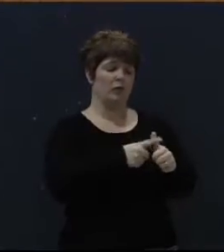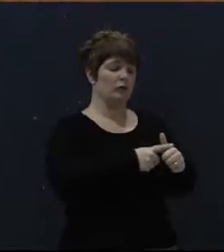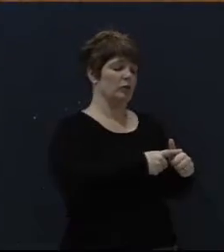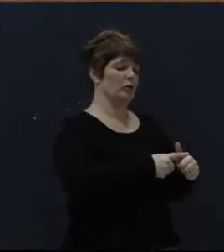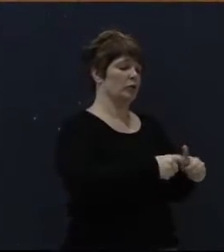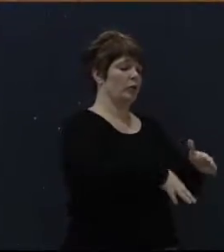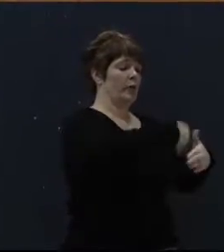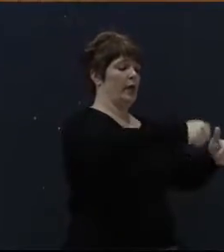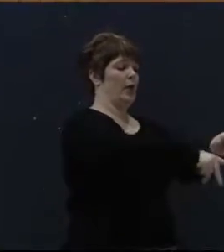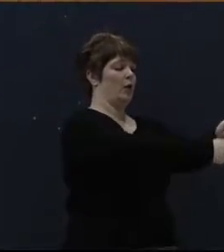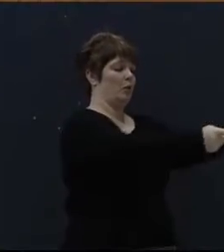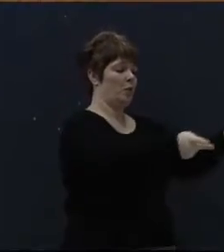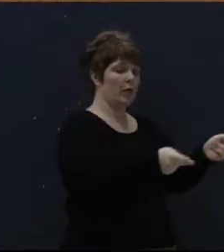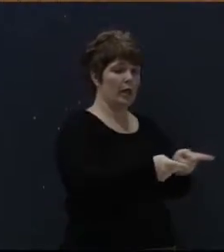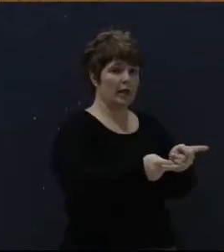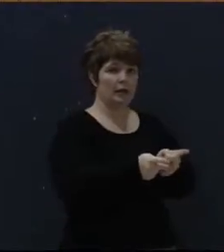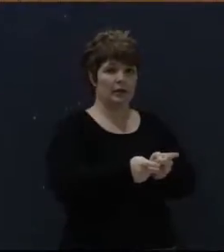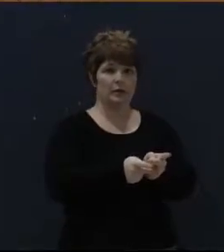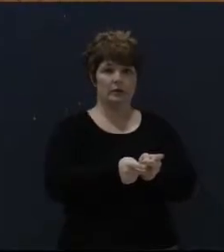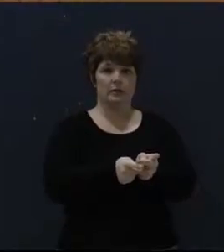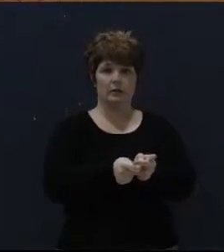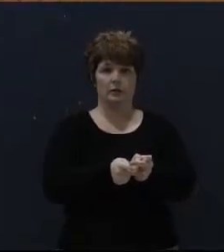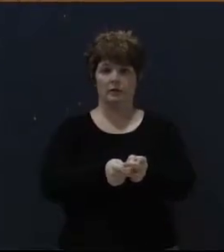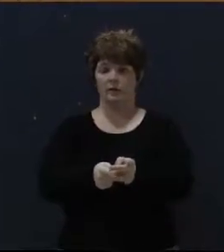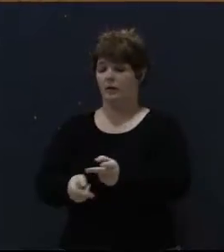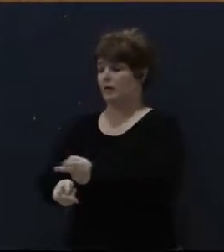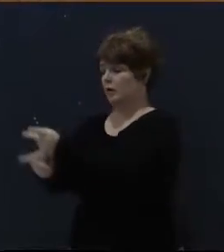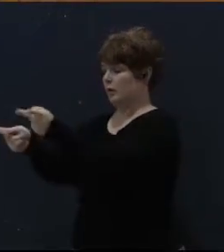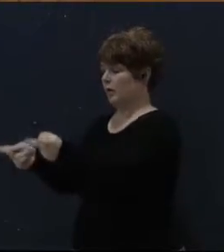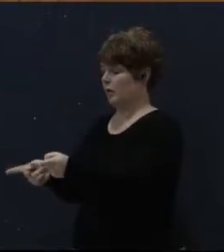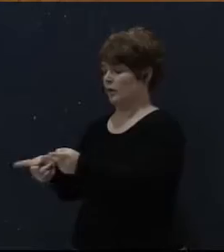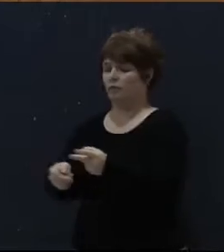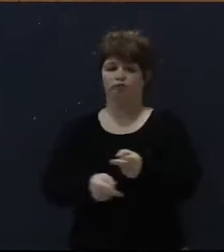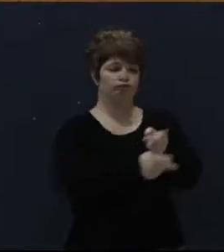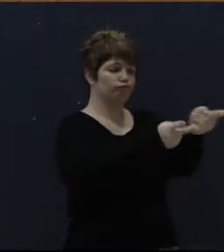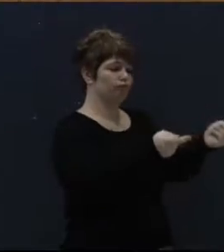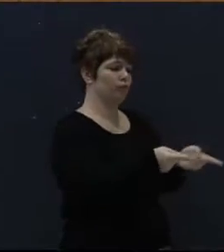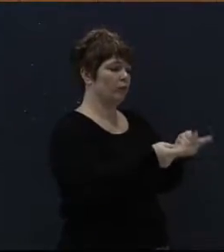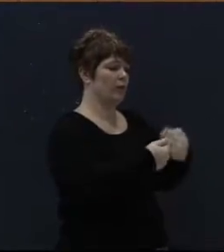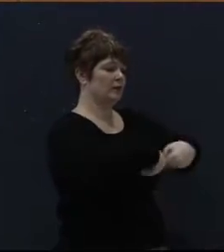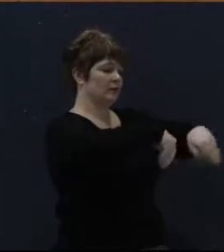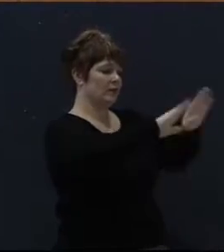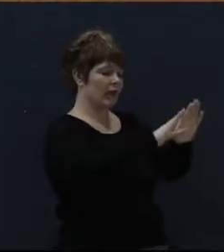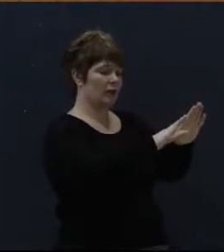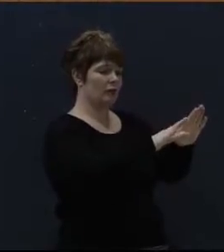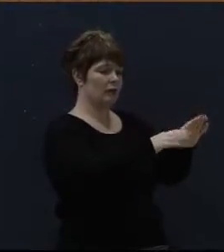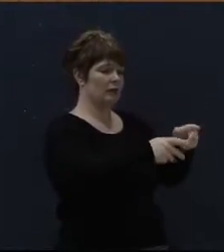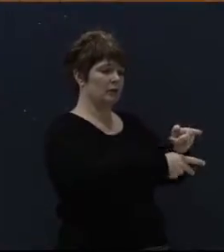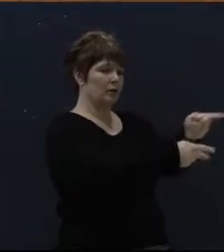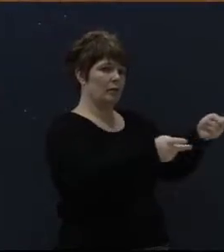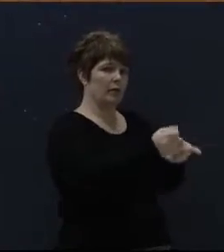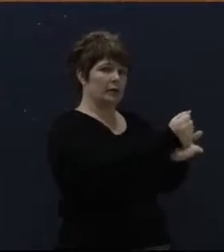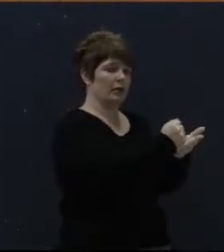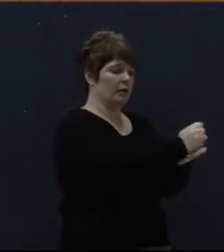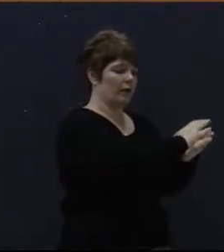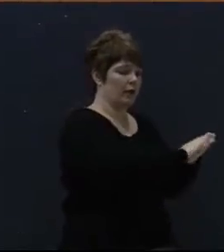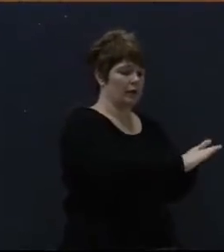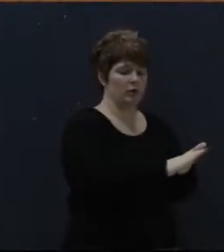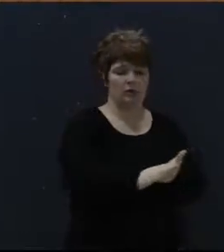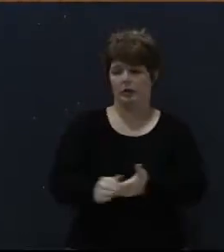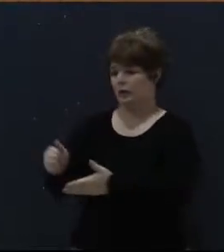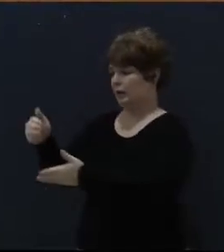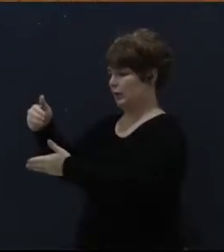Place of sacrifice, place of sanctification. We got the inner court, place of prayer, place of Bible